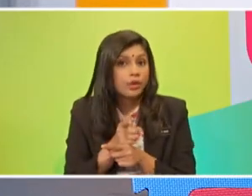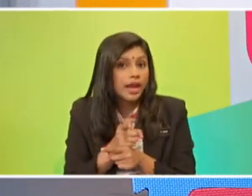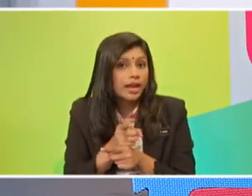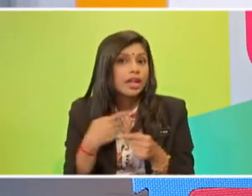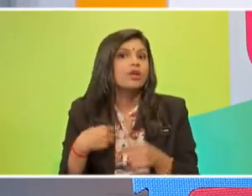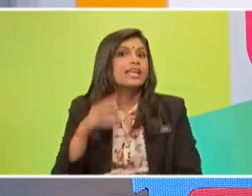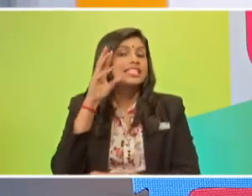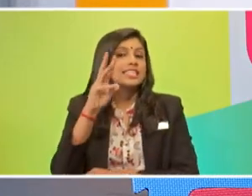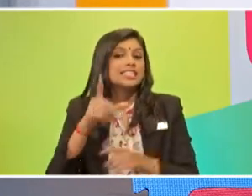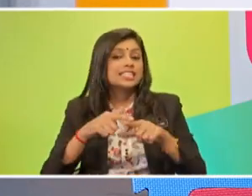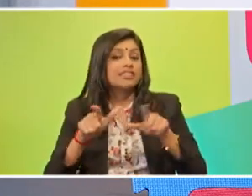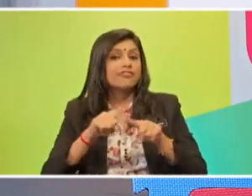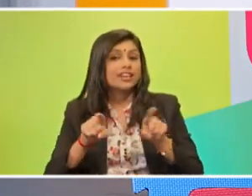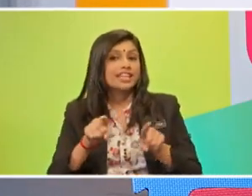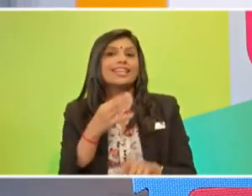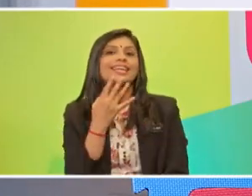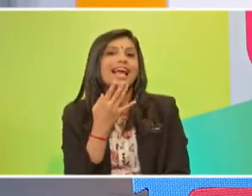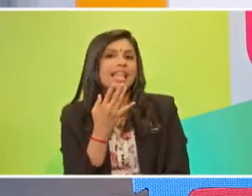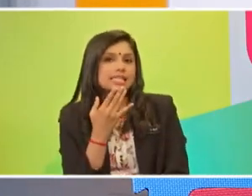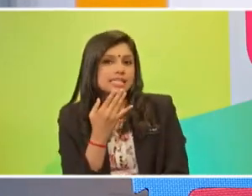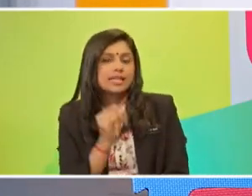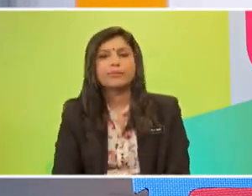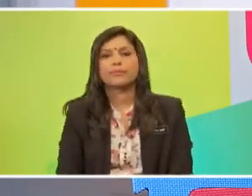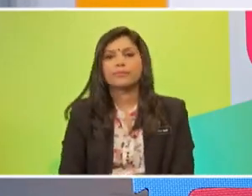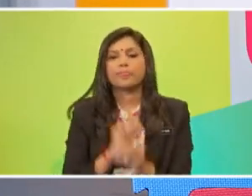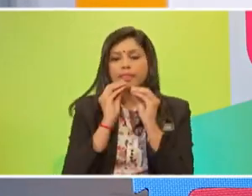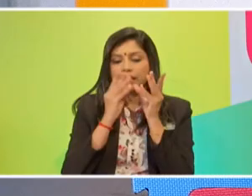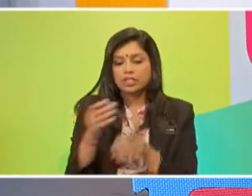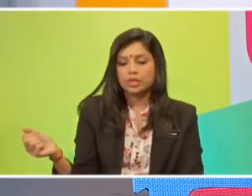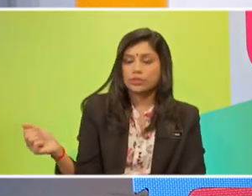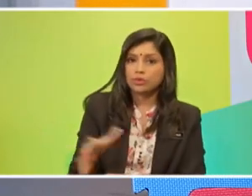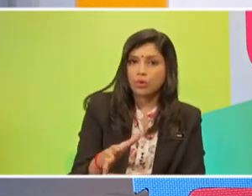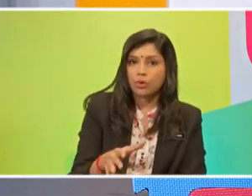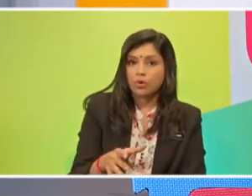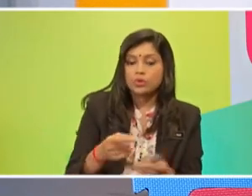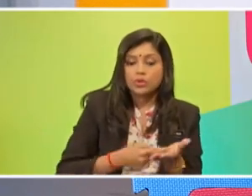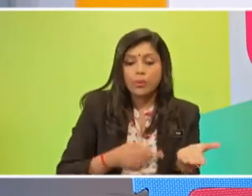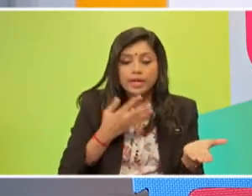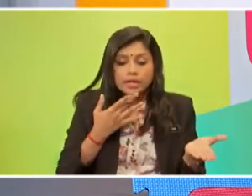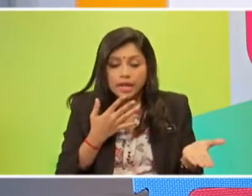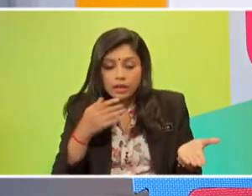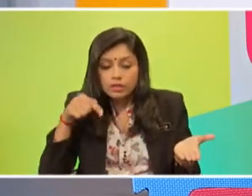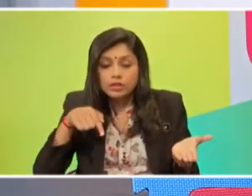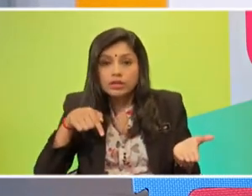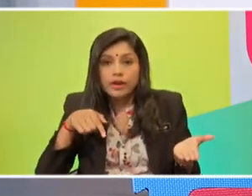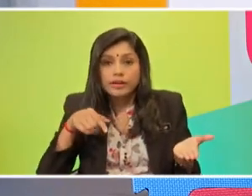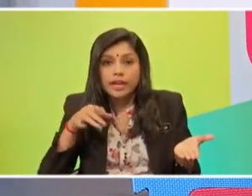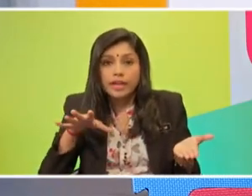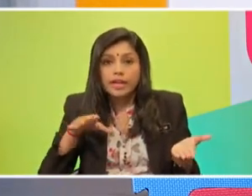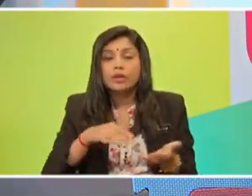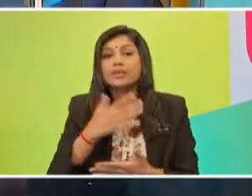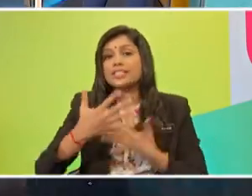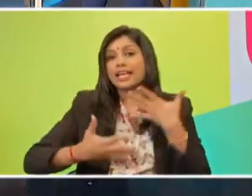to throw the dice and you have to see what color is faced up and you have to say all